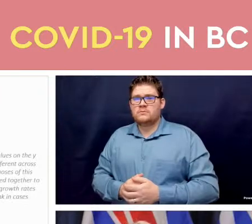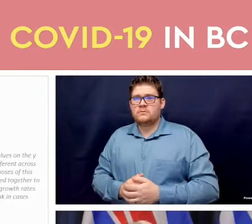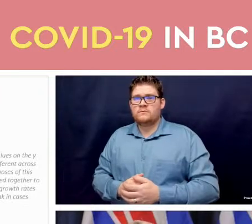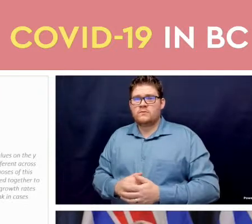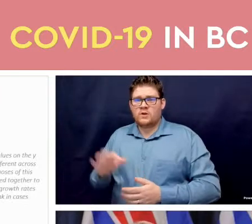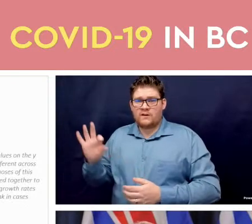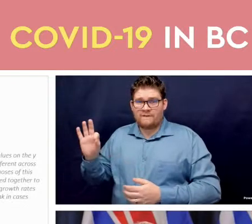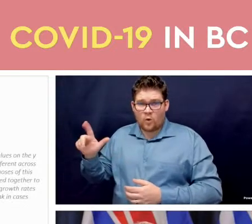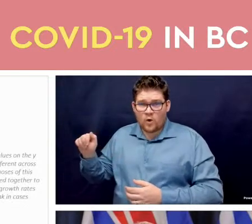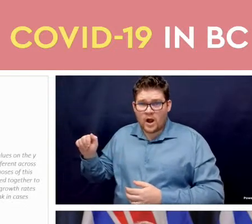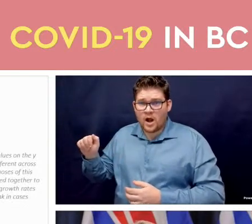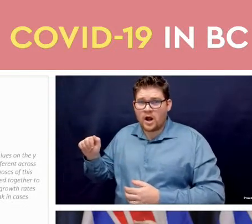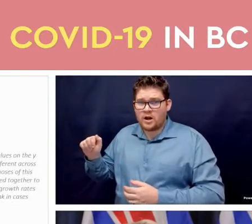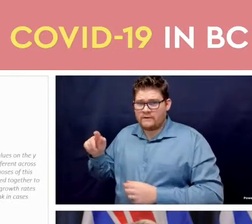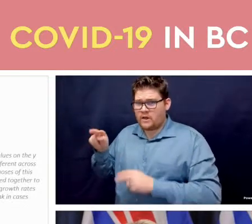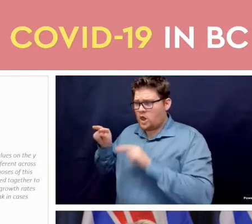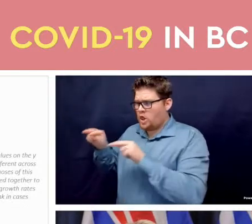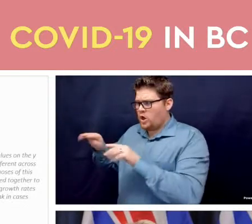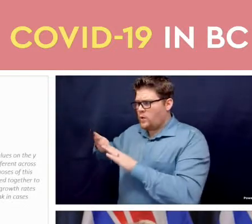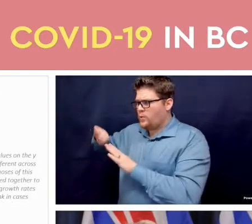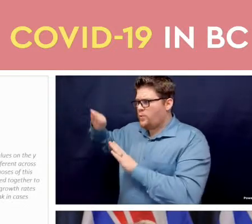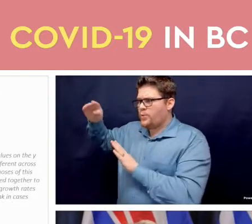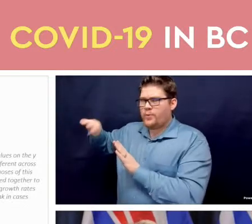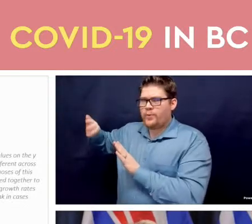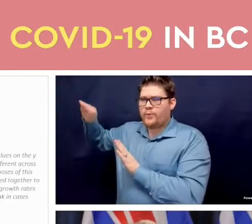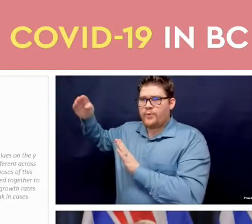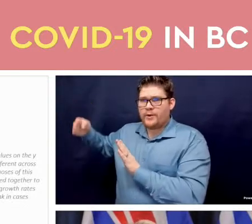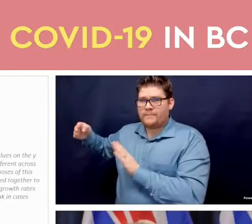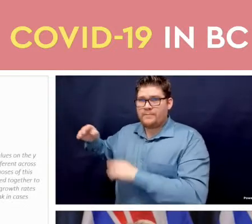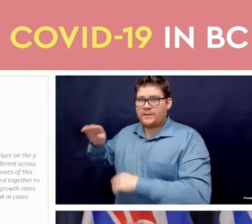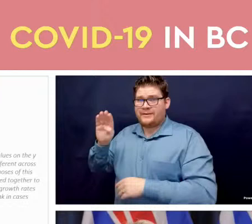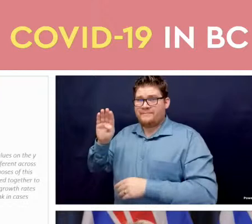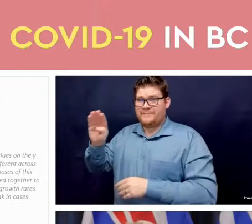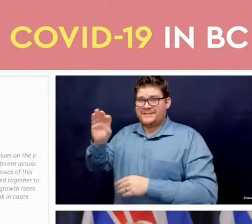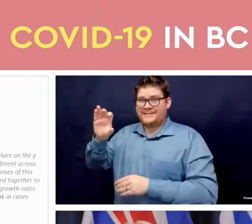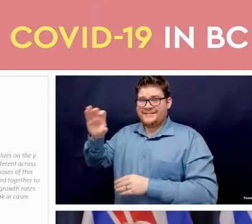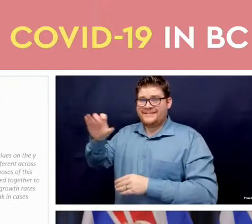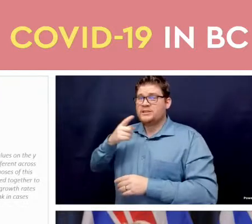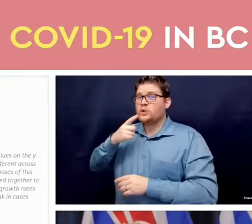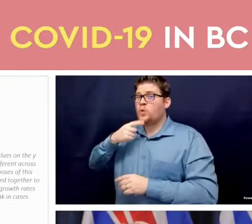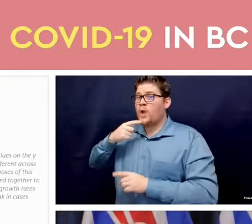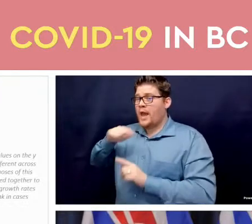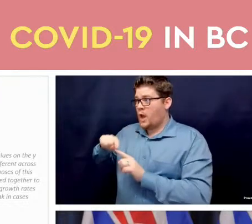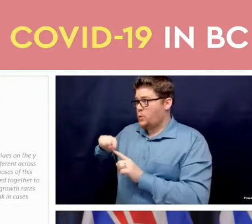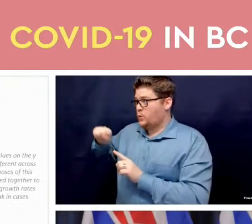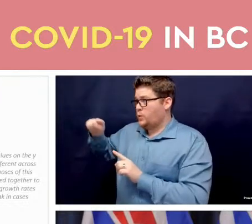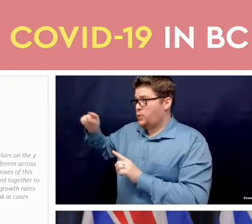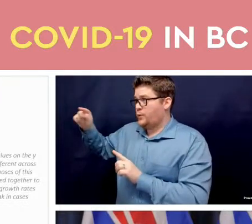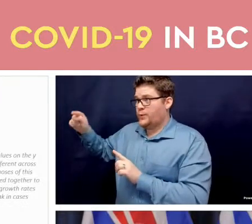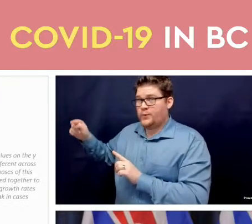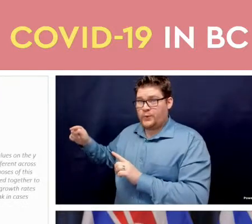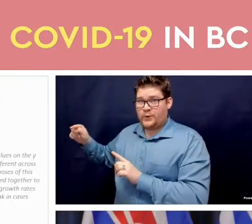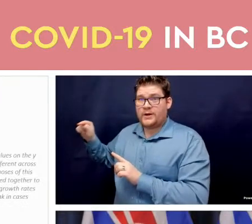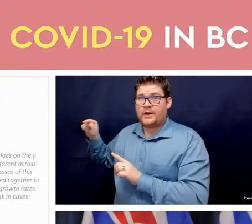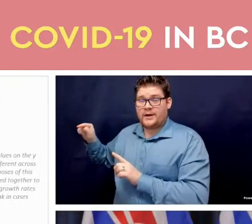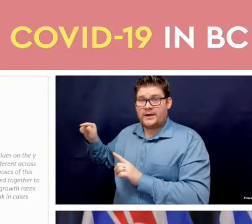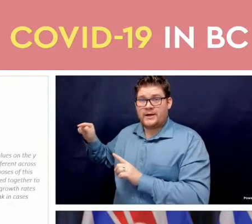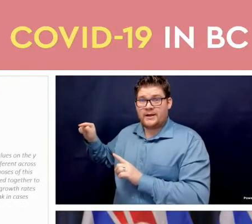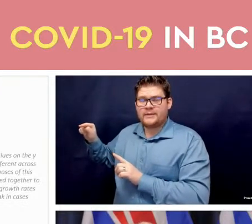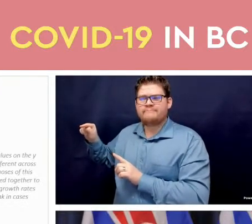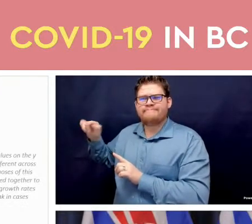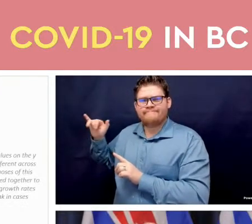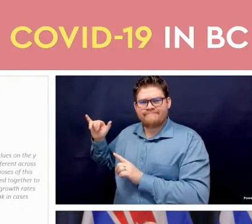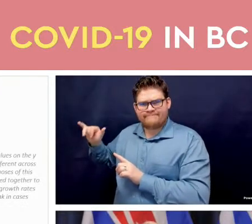similar Omicron dominant outbreak right now. And if we look at this from a regional